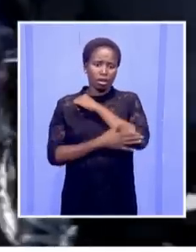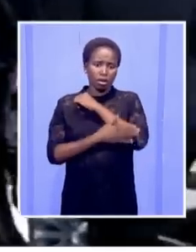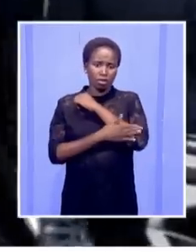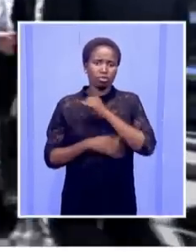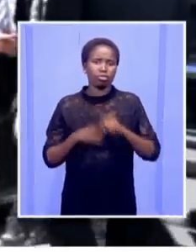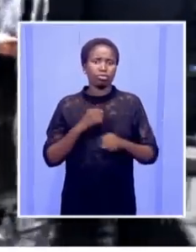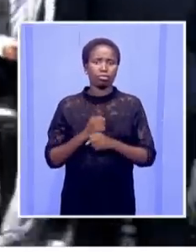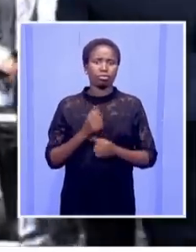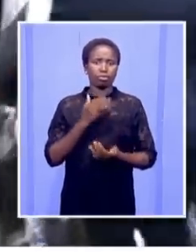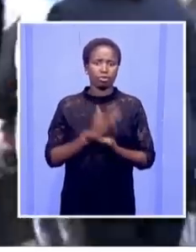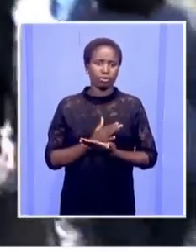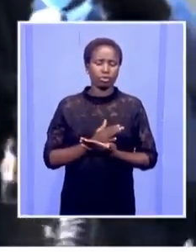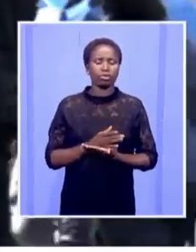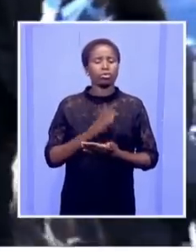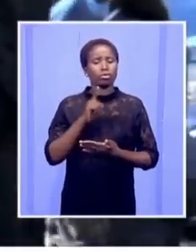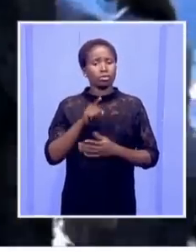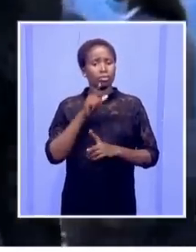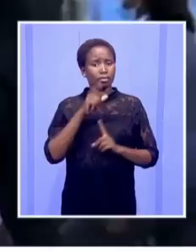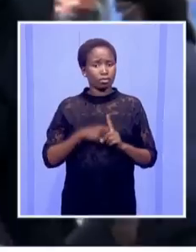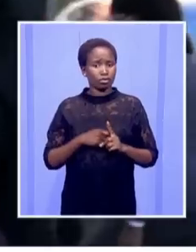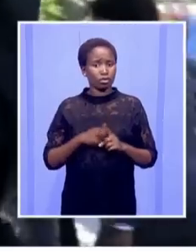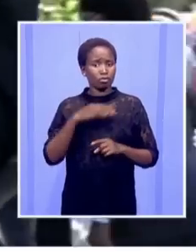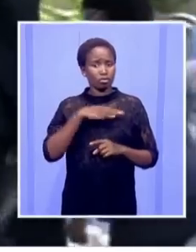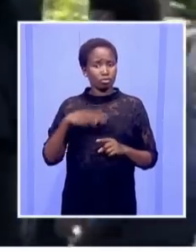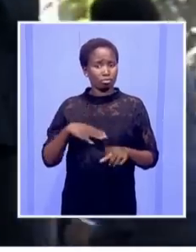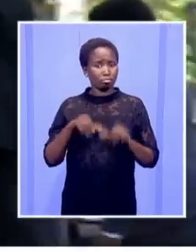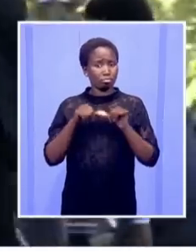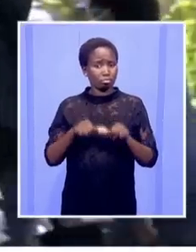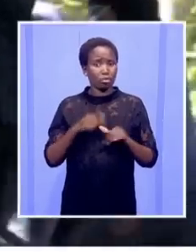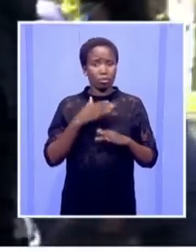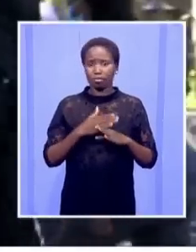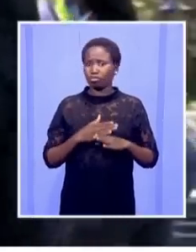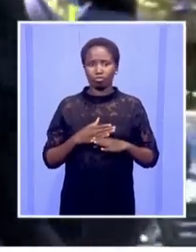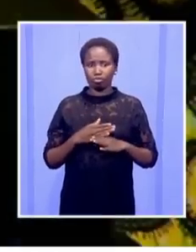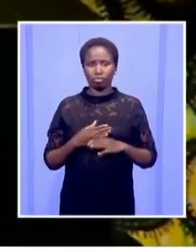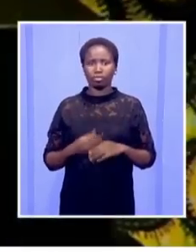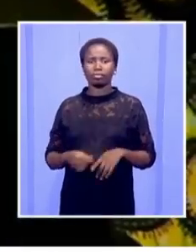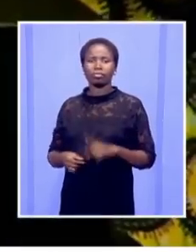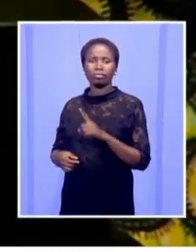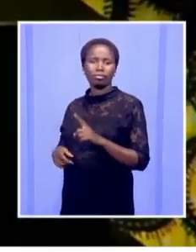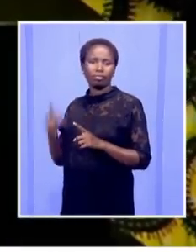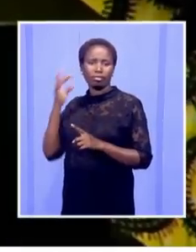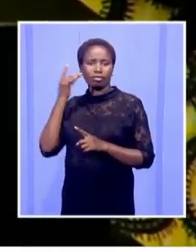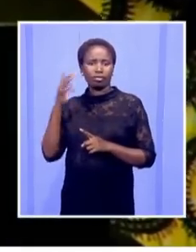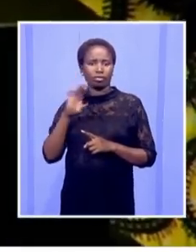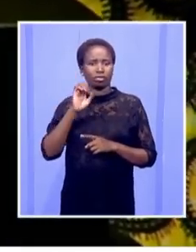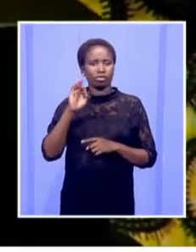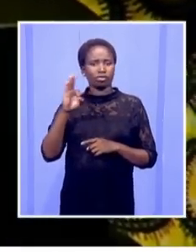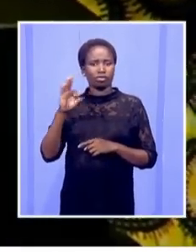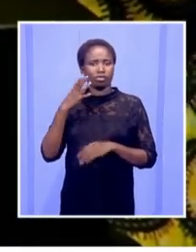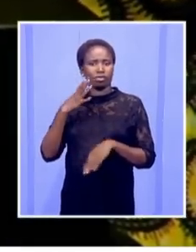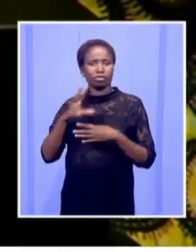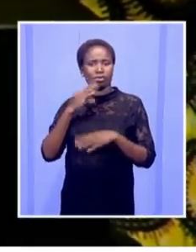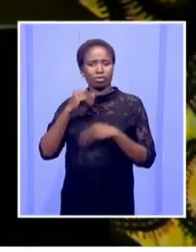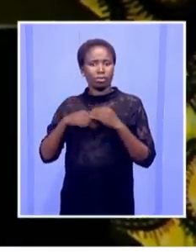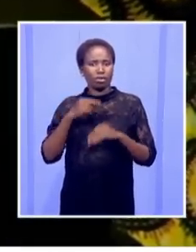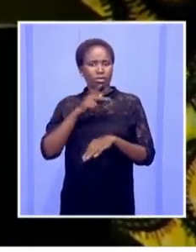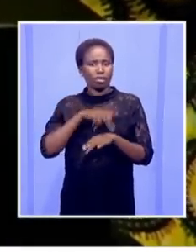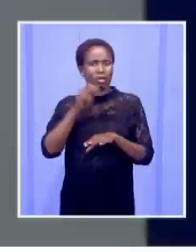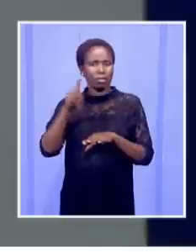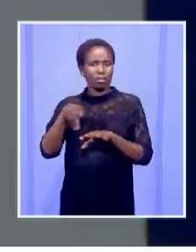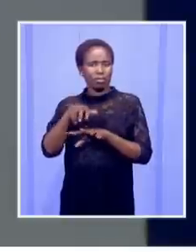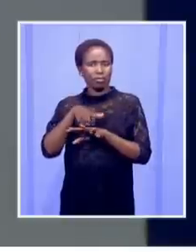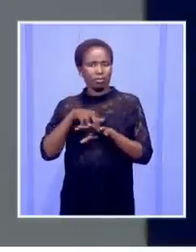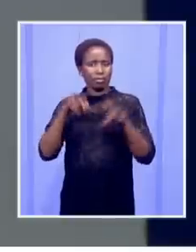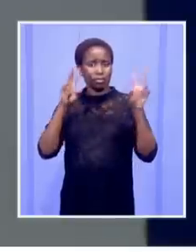longer have a mafia as a president. We certainly have seen the Economic Freedom Fighters quite vocal about the Phala Phala matter over the past few months. So you're not one of those